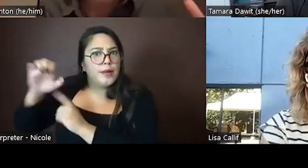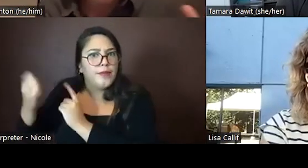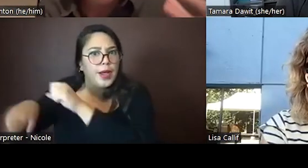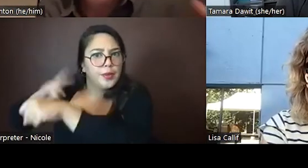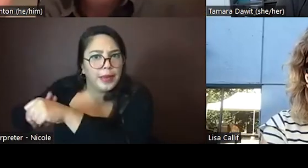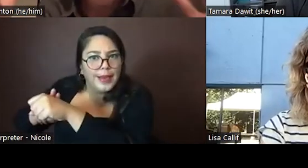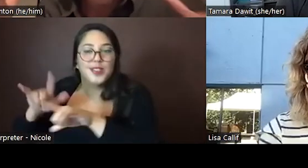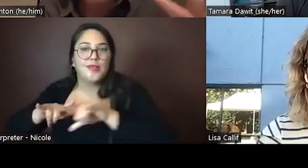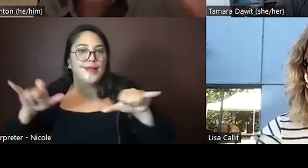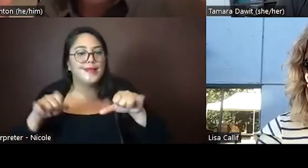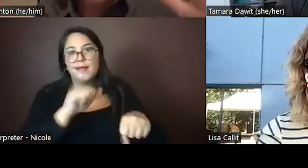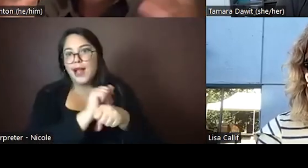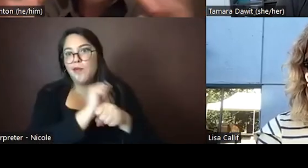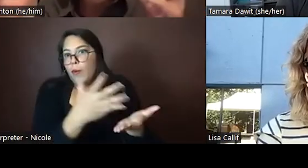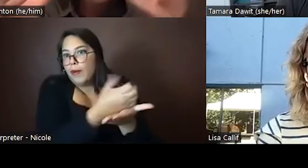and economics